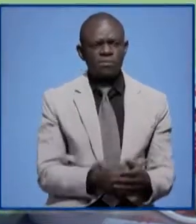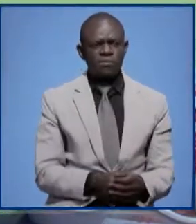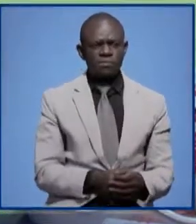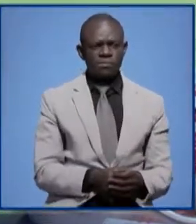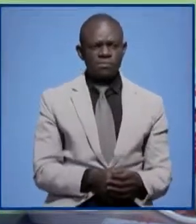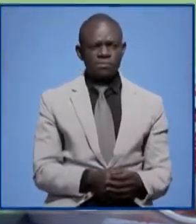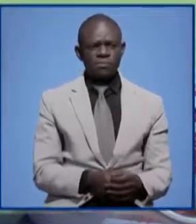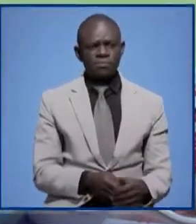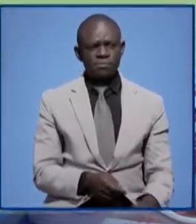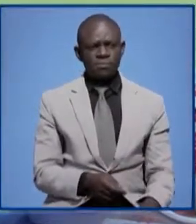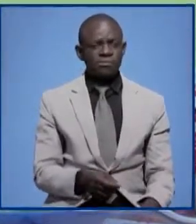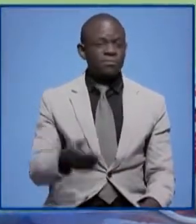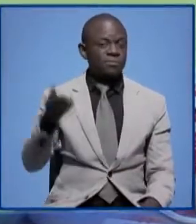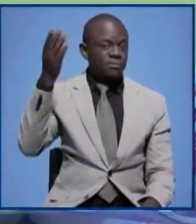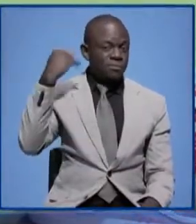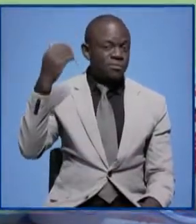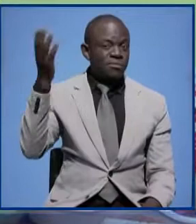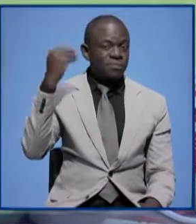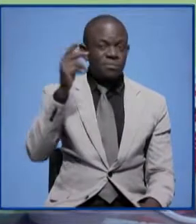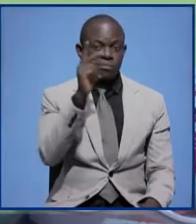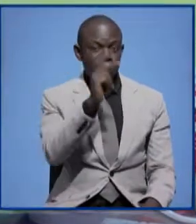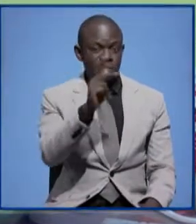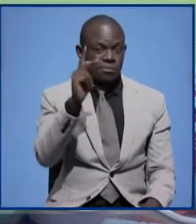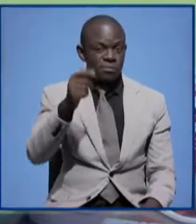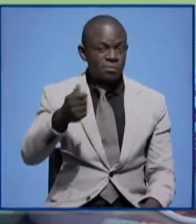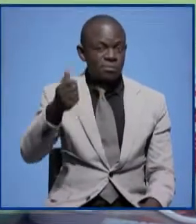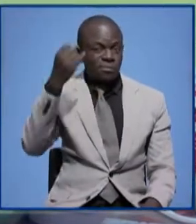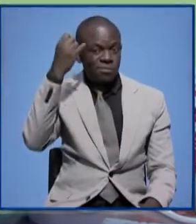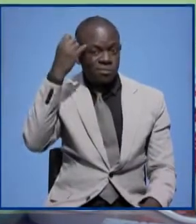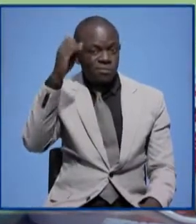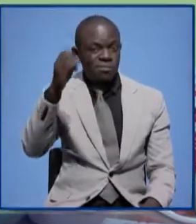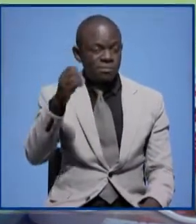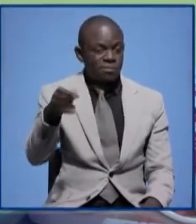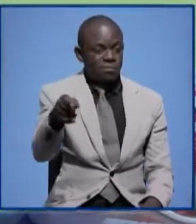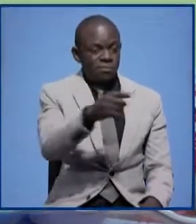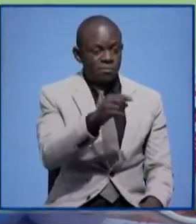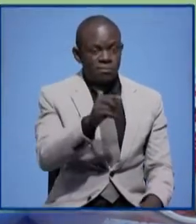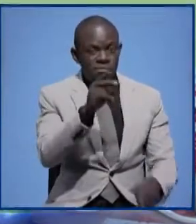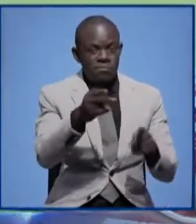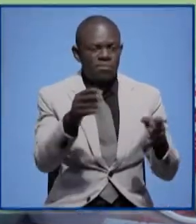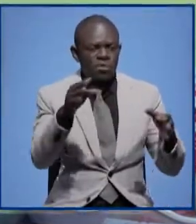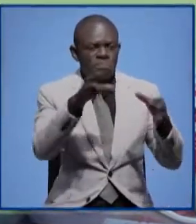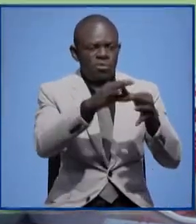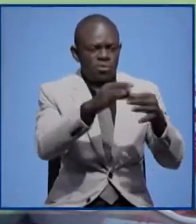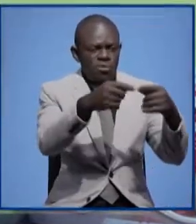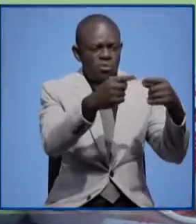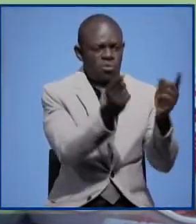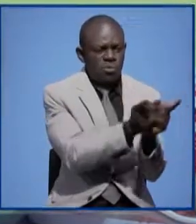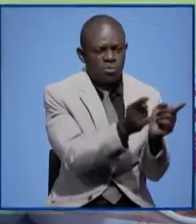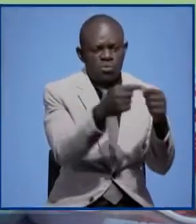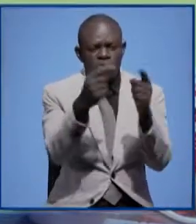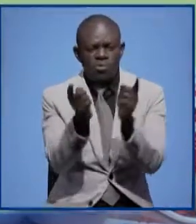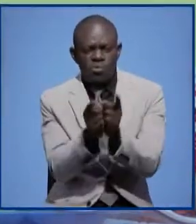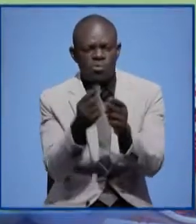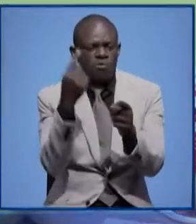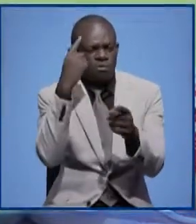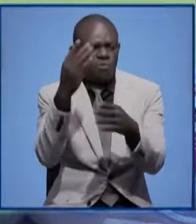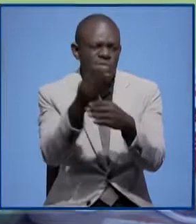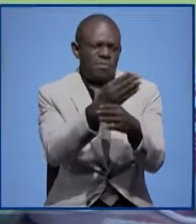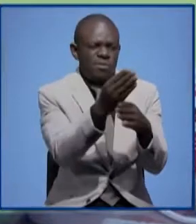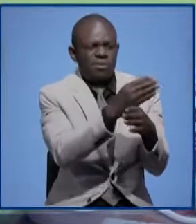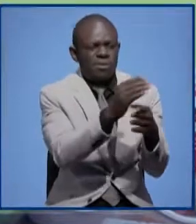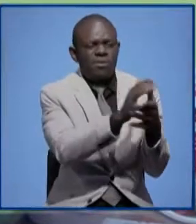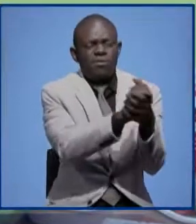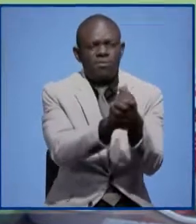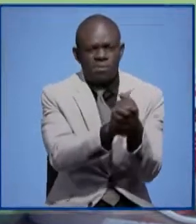people should form cooperatives. And he said, I've set aside